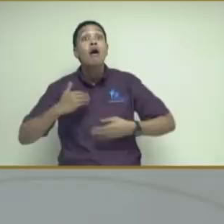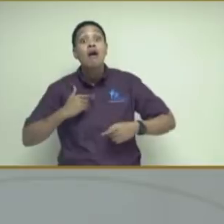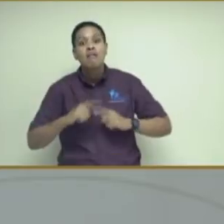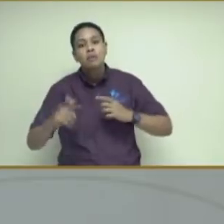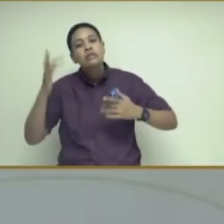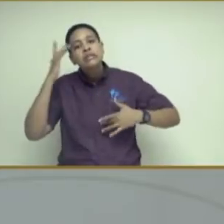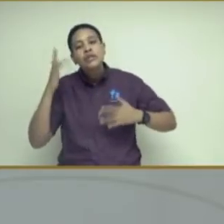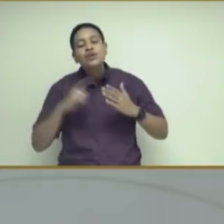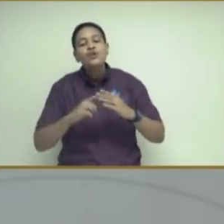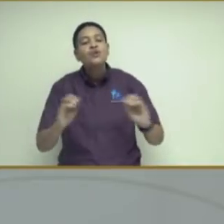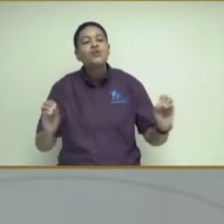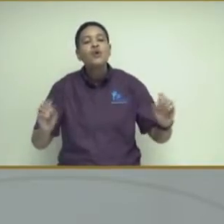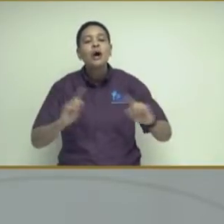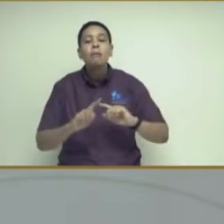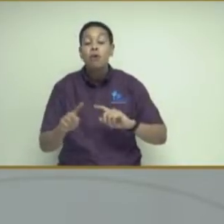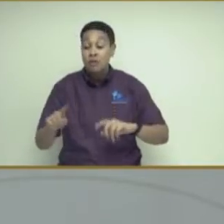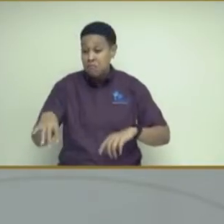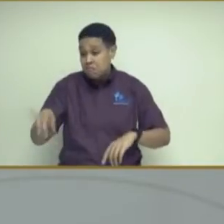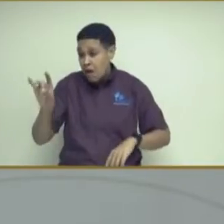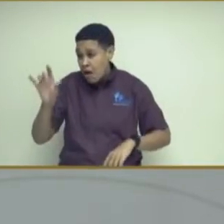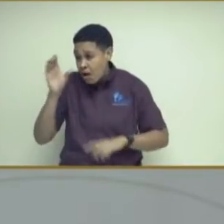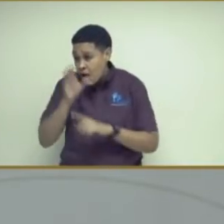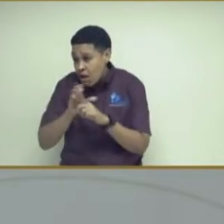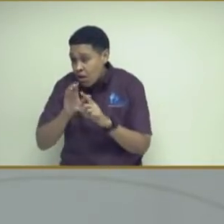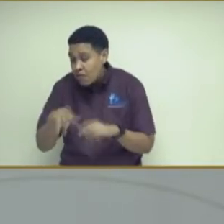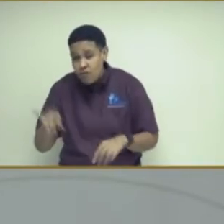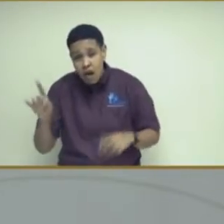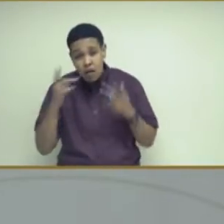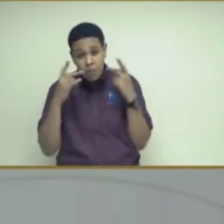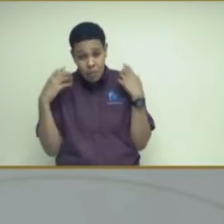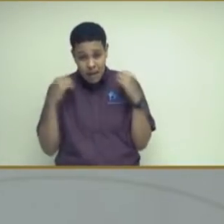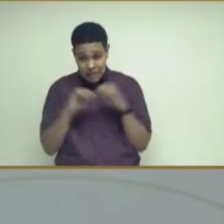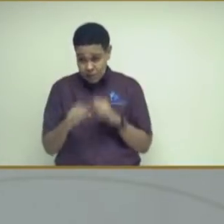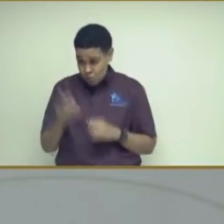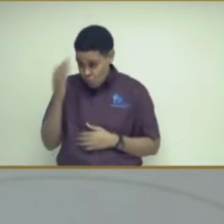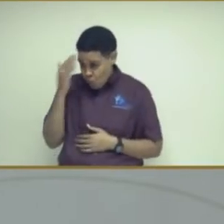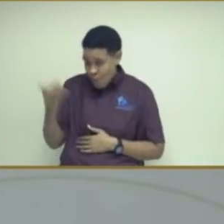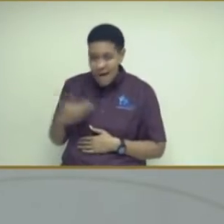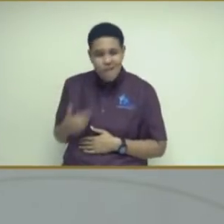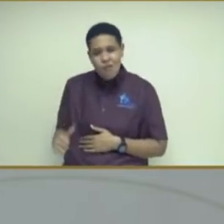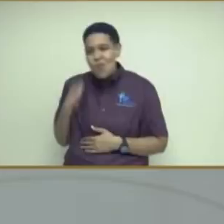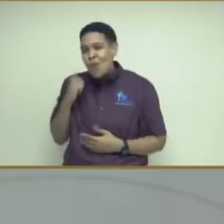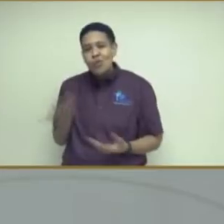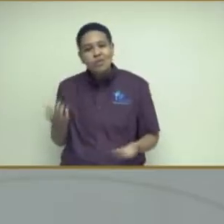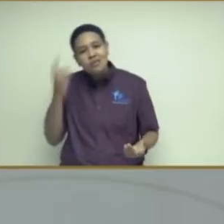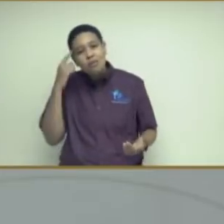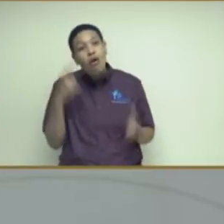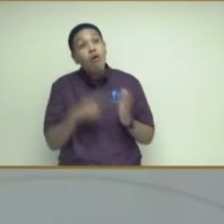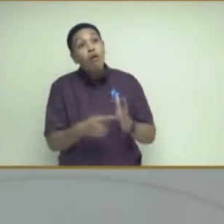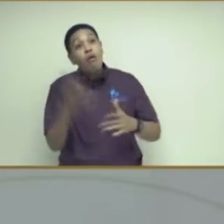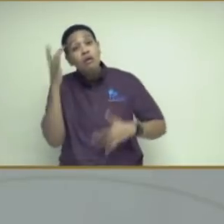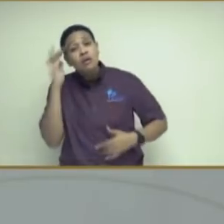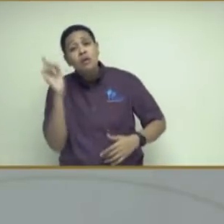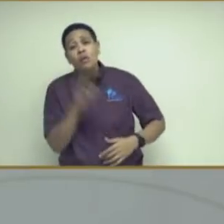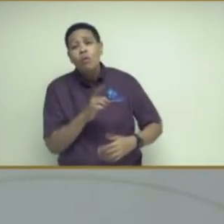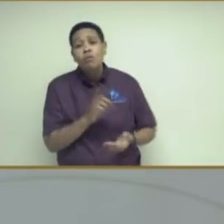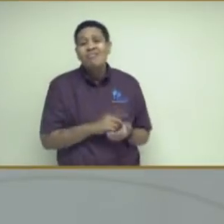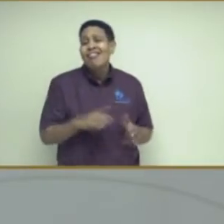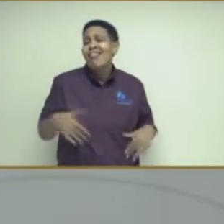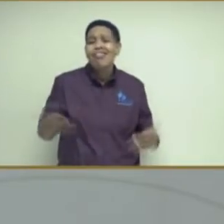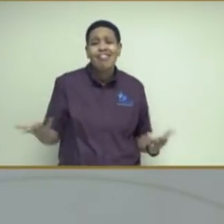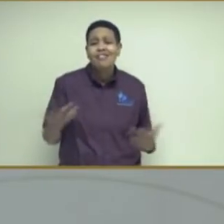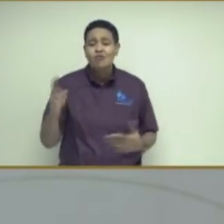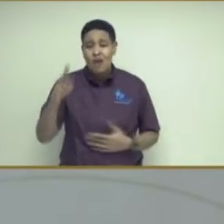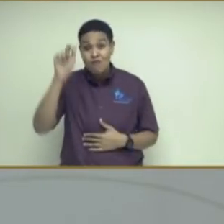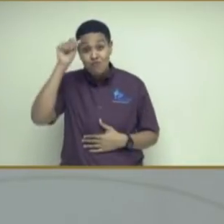therefore will remain undetected by the public health system. And so at this point, everyone really has to